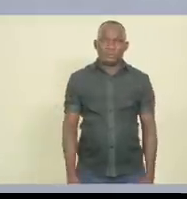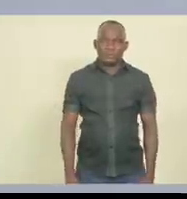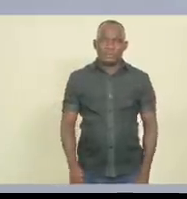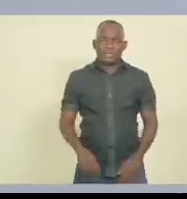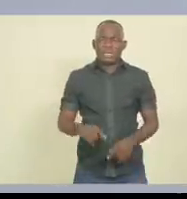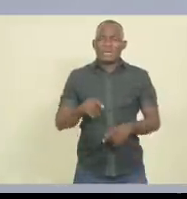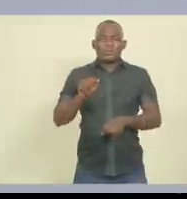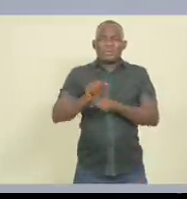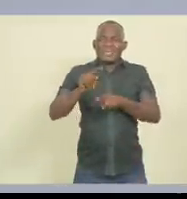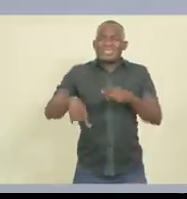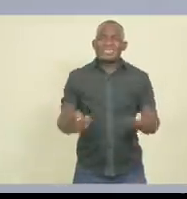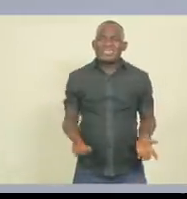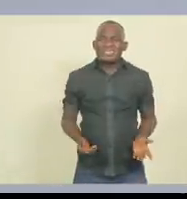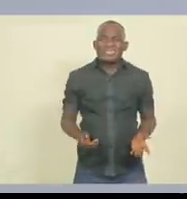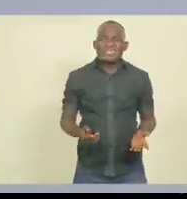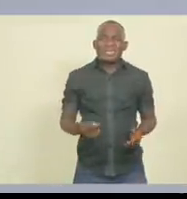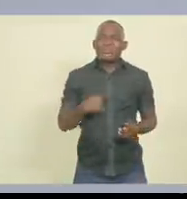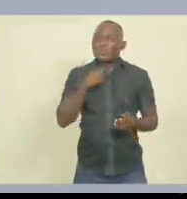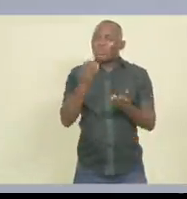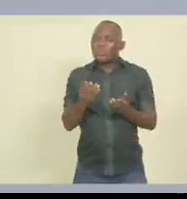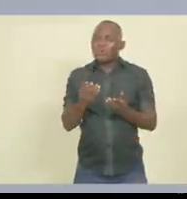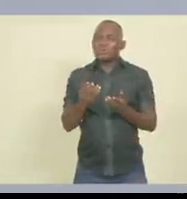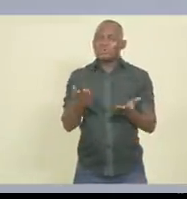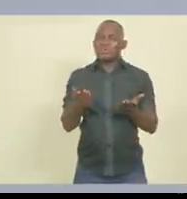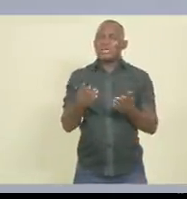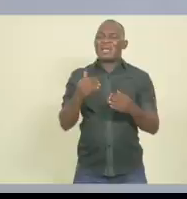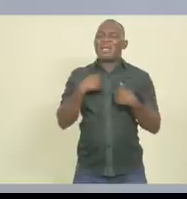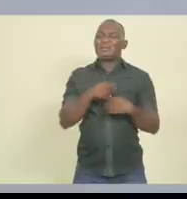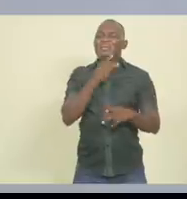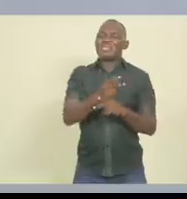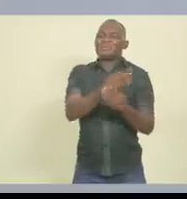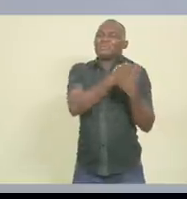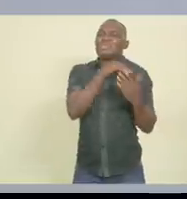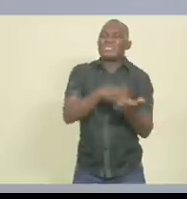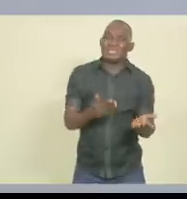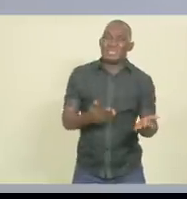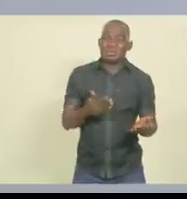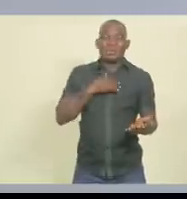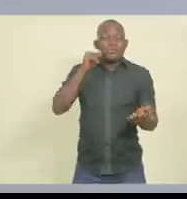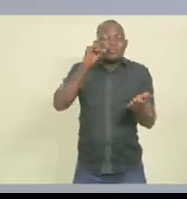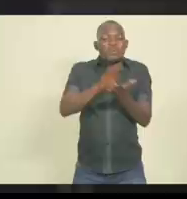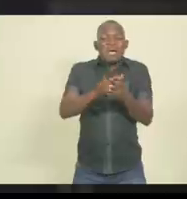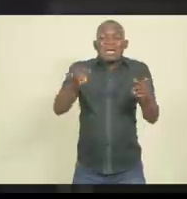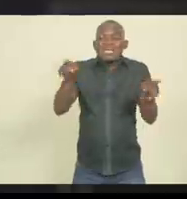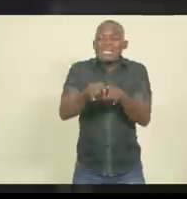can't work. And I don't want to be with this burden. Besides, my wife feels the same way too.